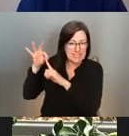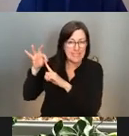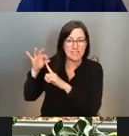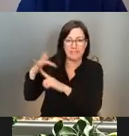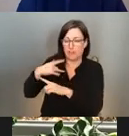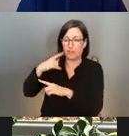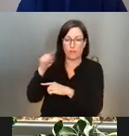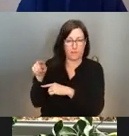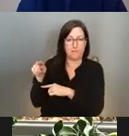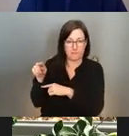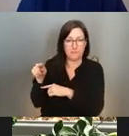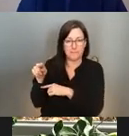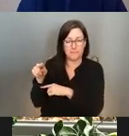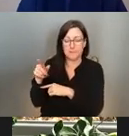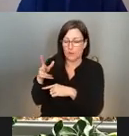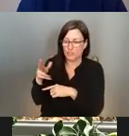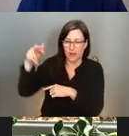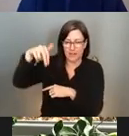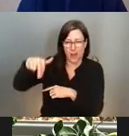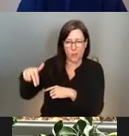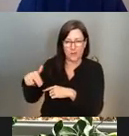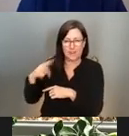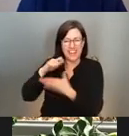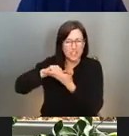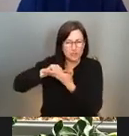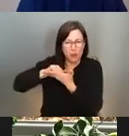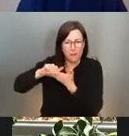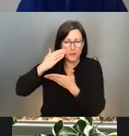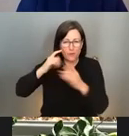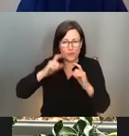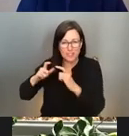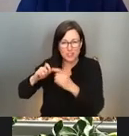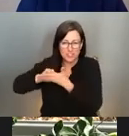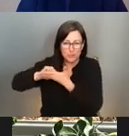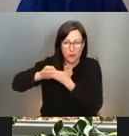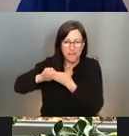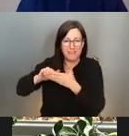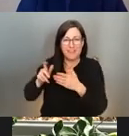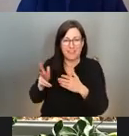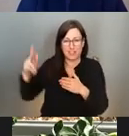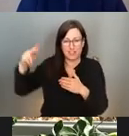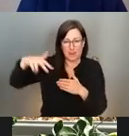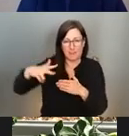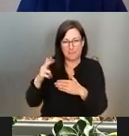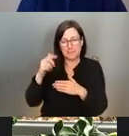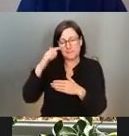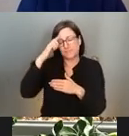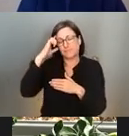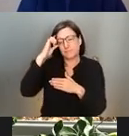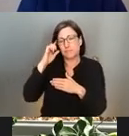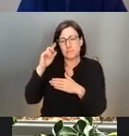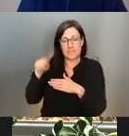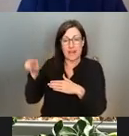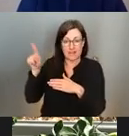Brillo pad in that, I think it was a Brillo or a scrubbing pad in that shape to put on this